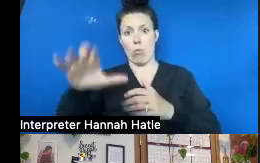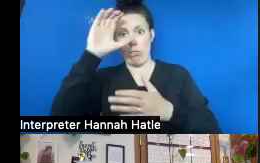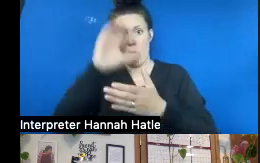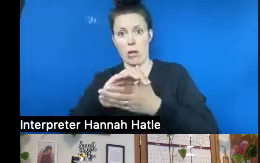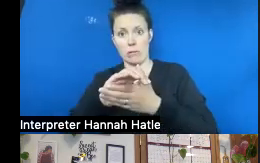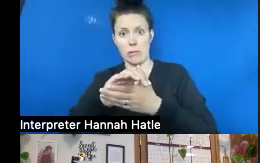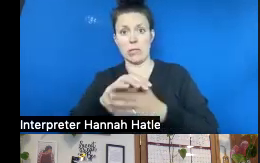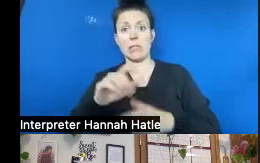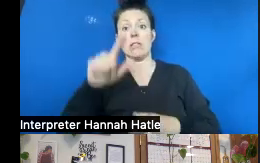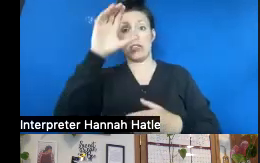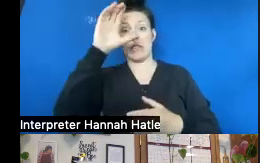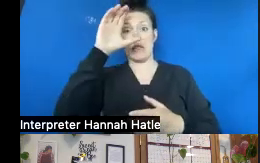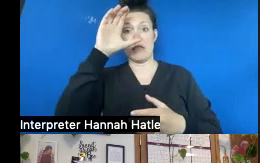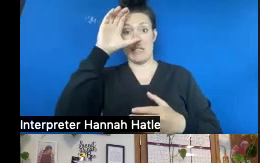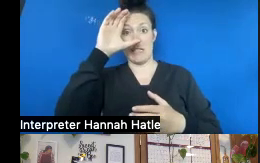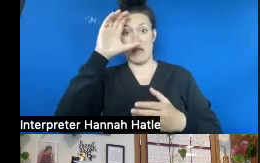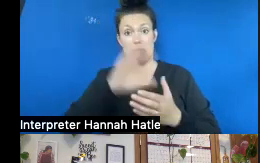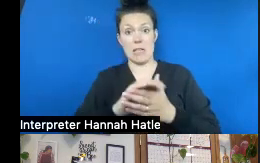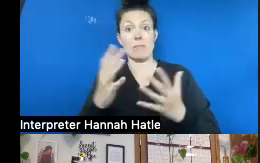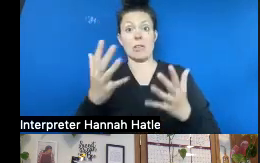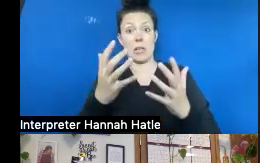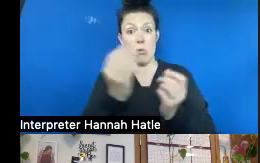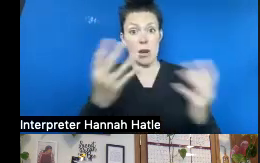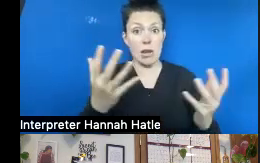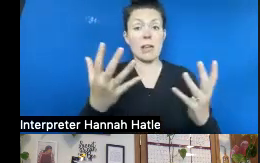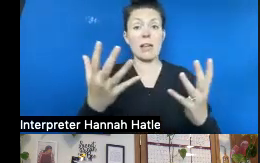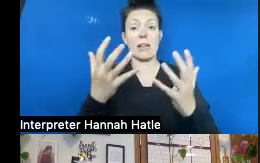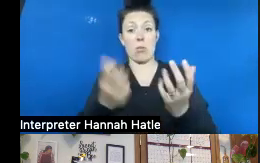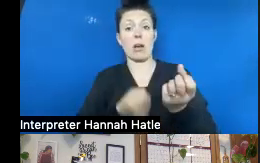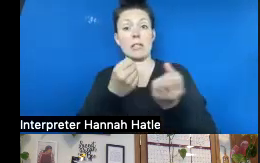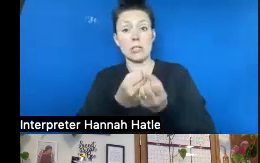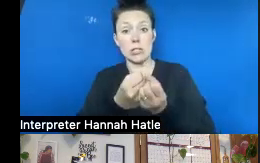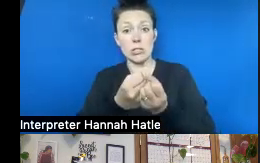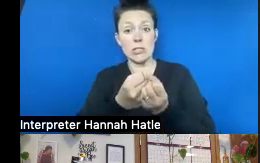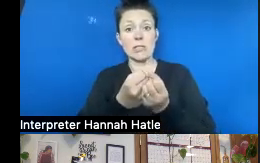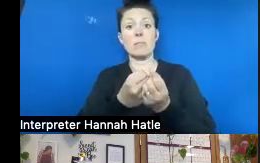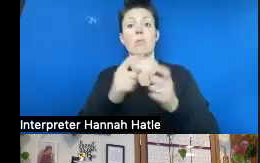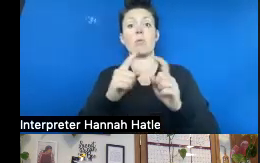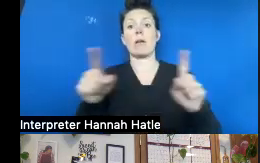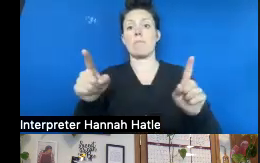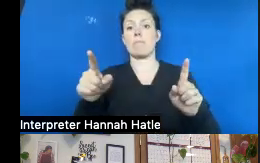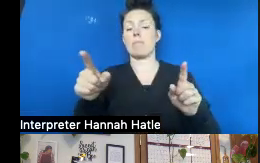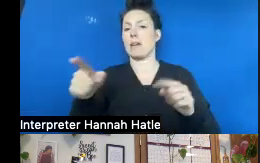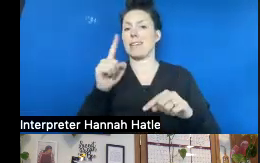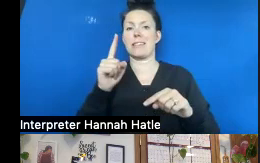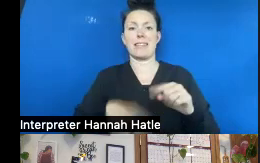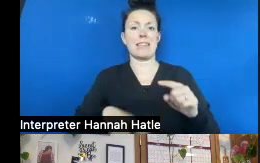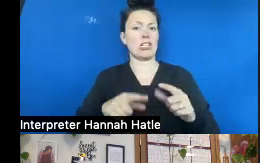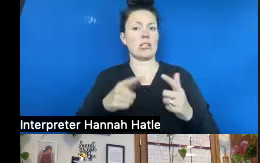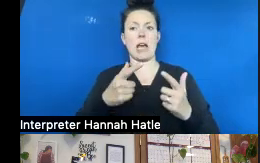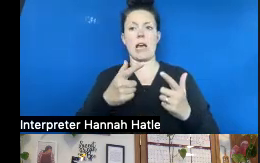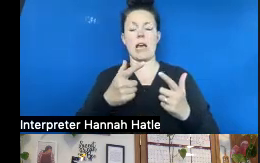the information and the support, but he could not bring himself to talk about what happened while he was in the presence